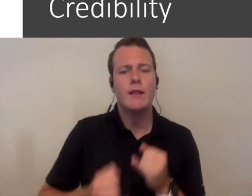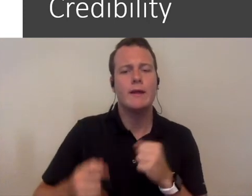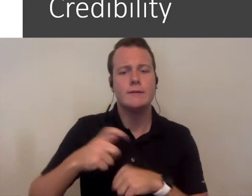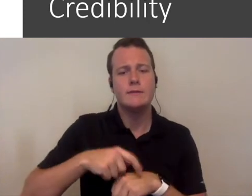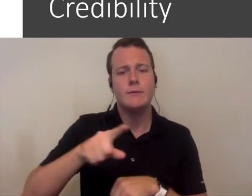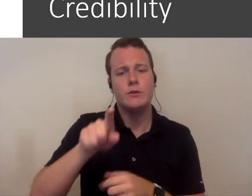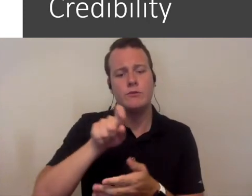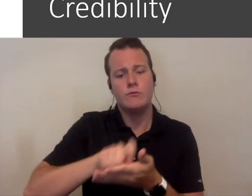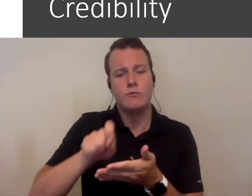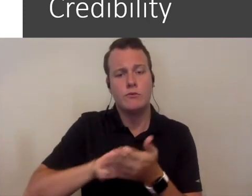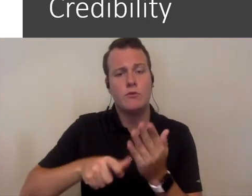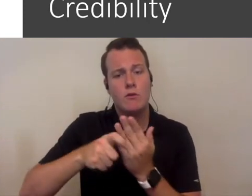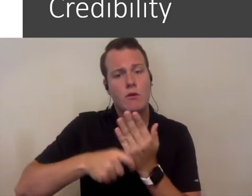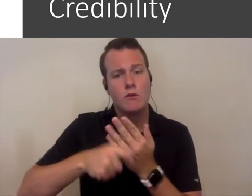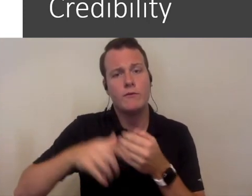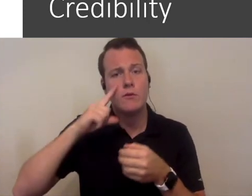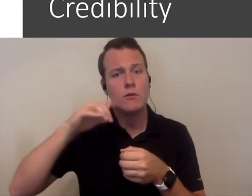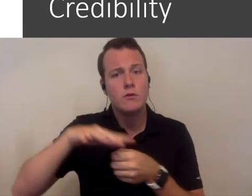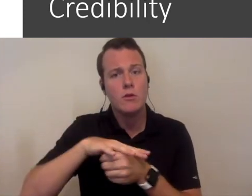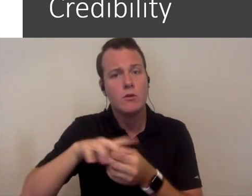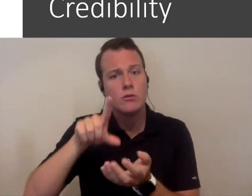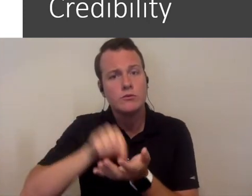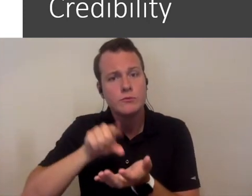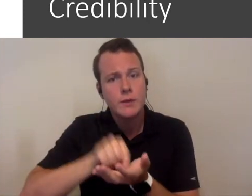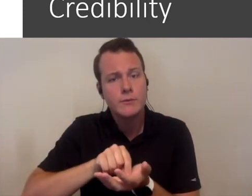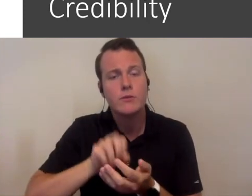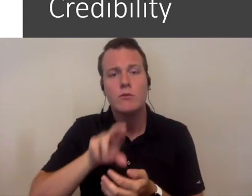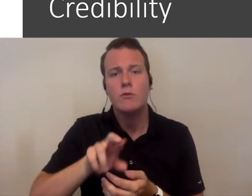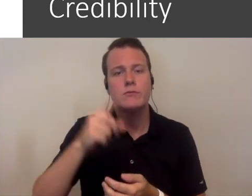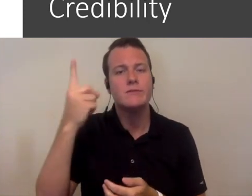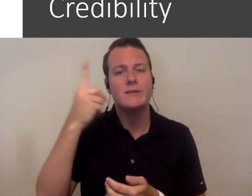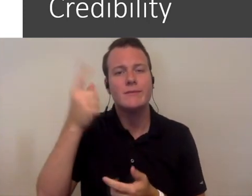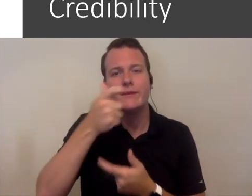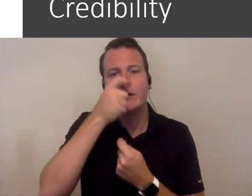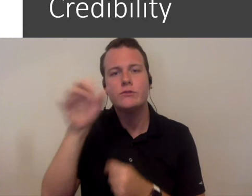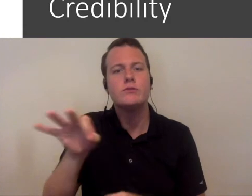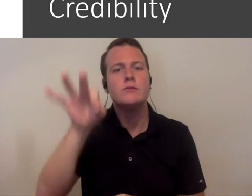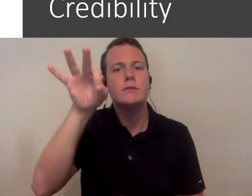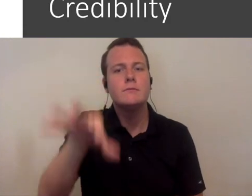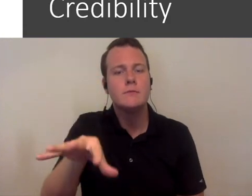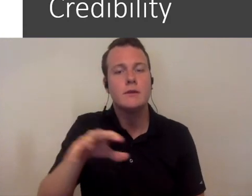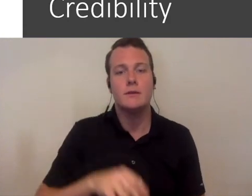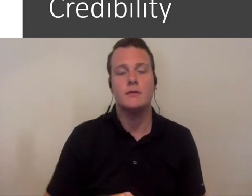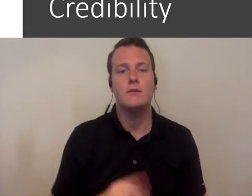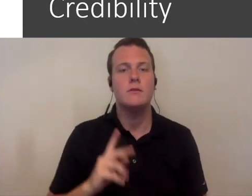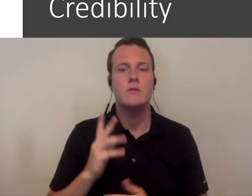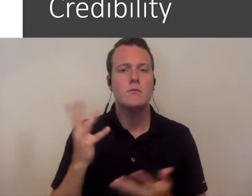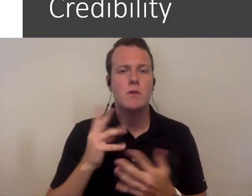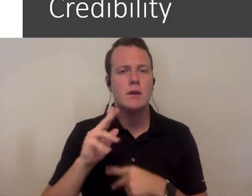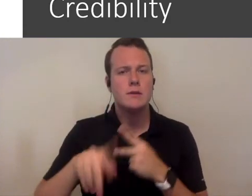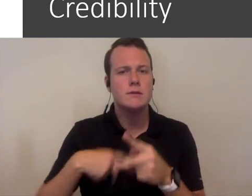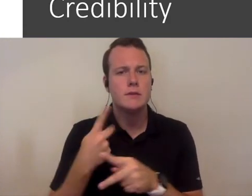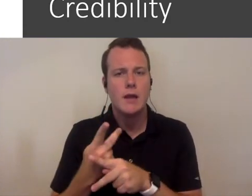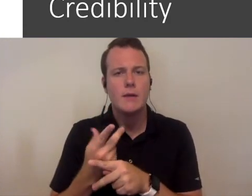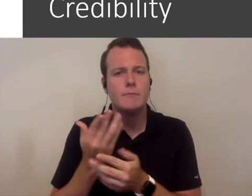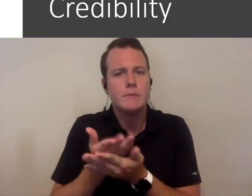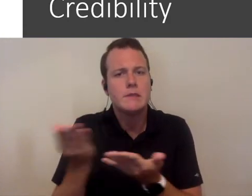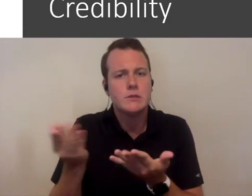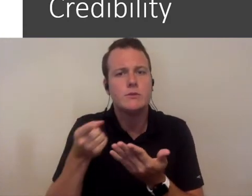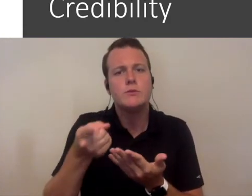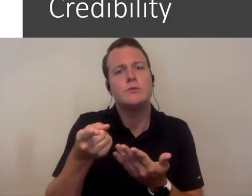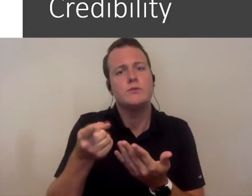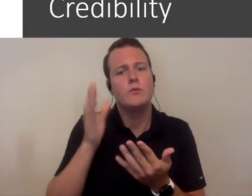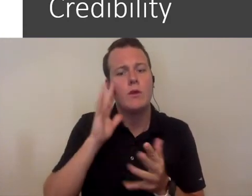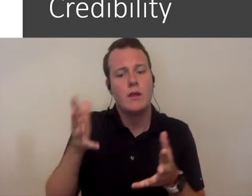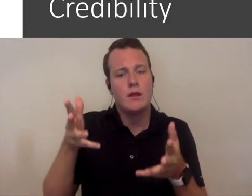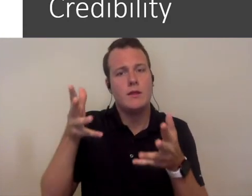an article for a local newspaper or some item of interest to leave behind? What type of materials are you going to